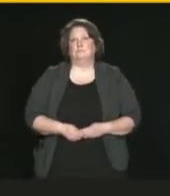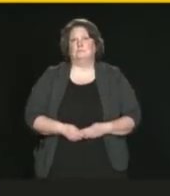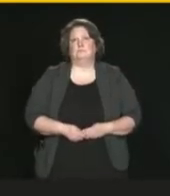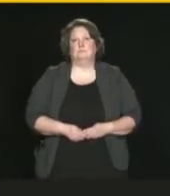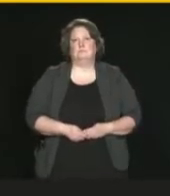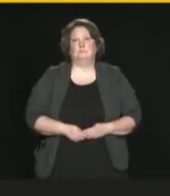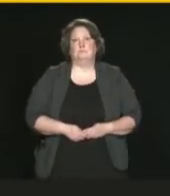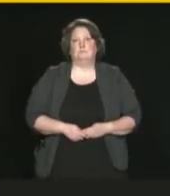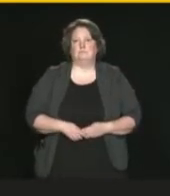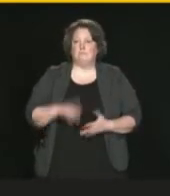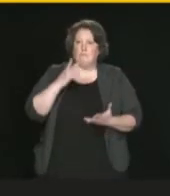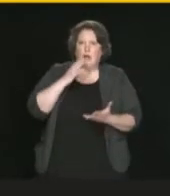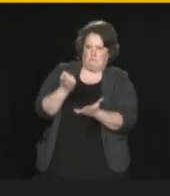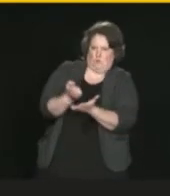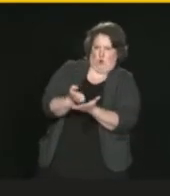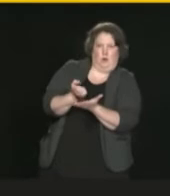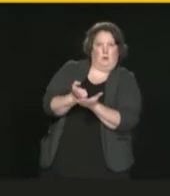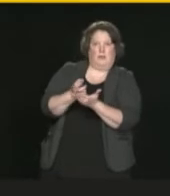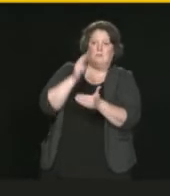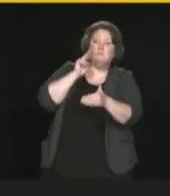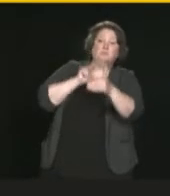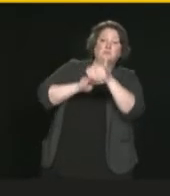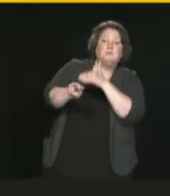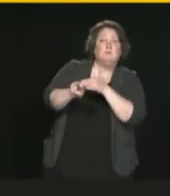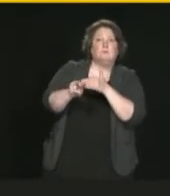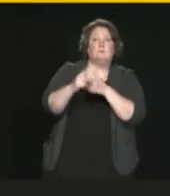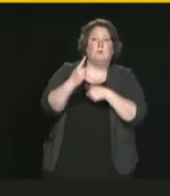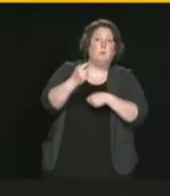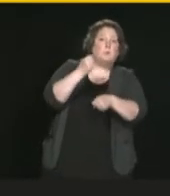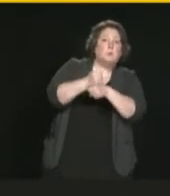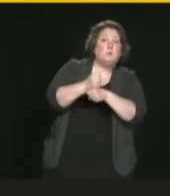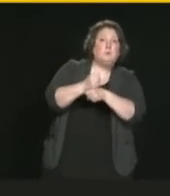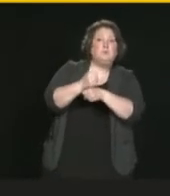be in a year or 3 years